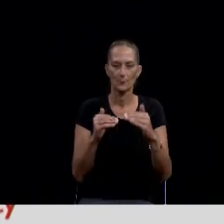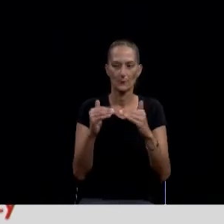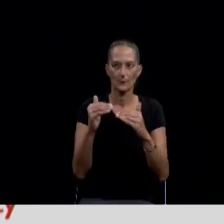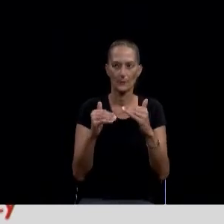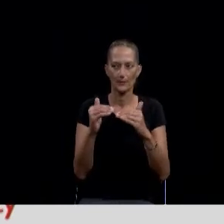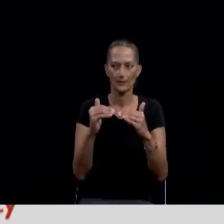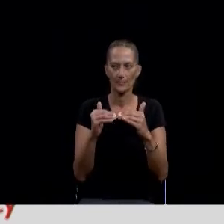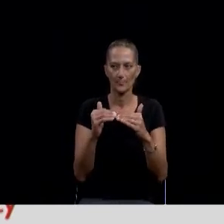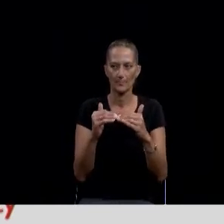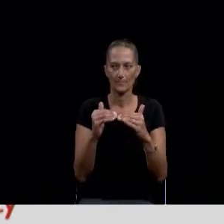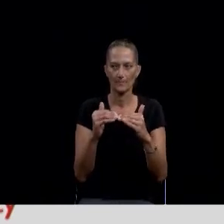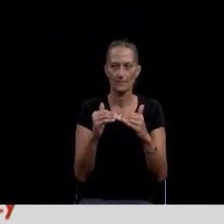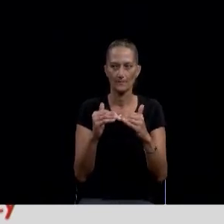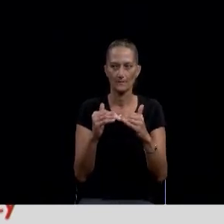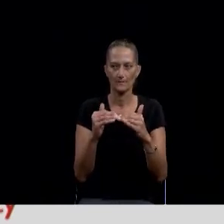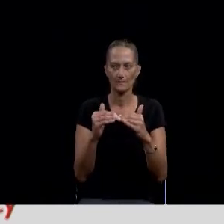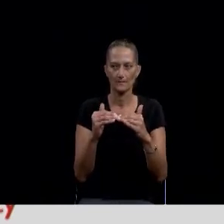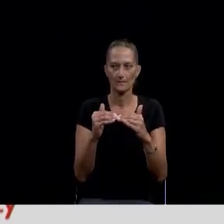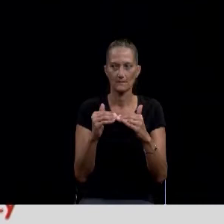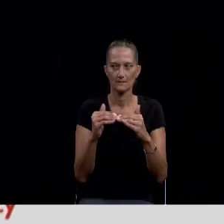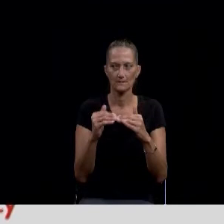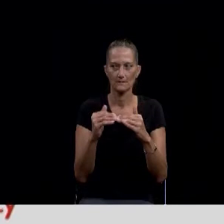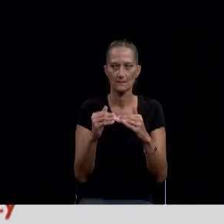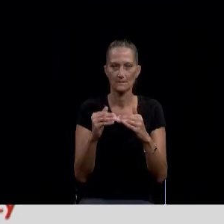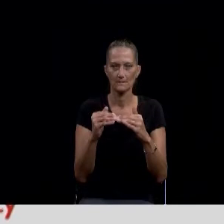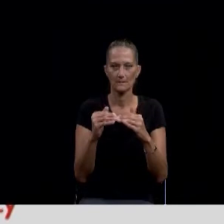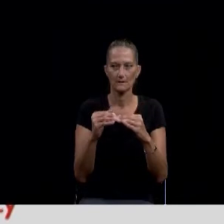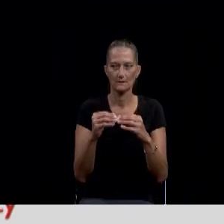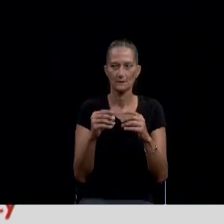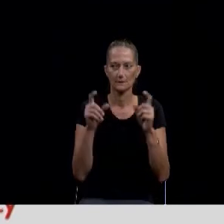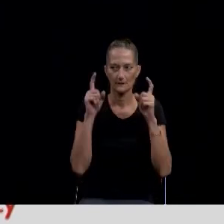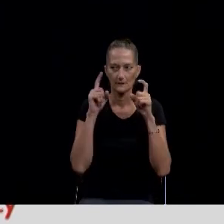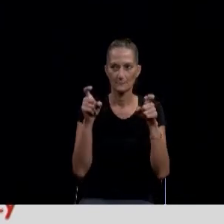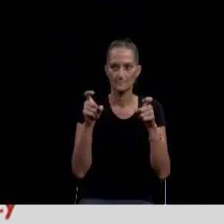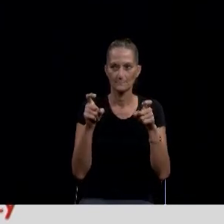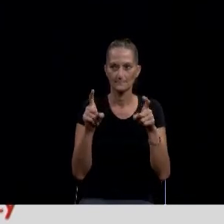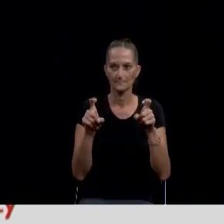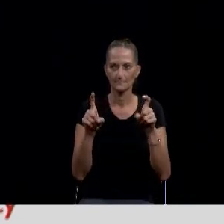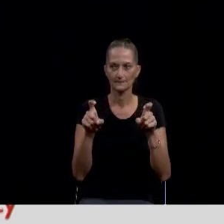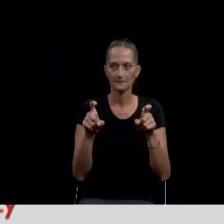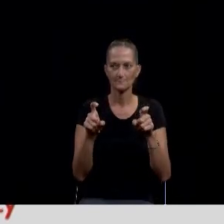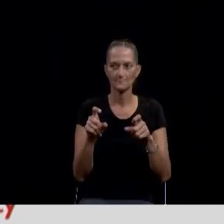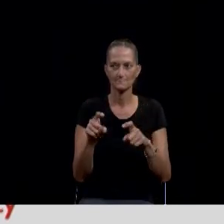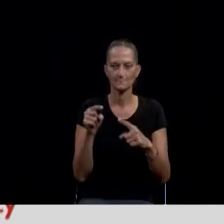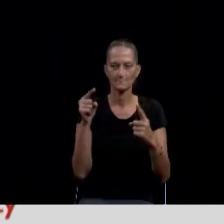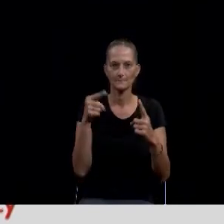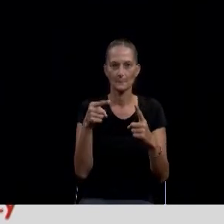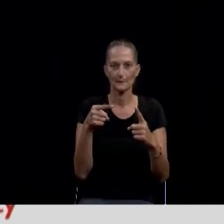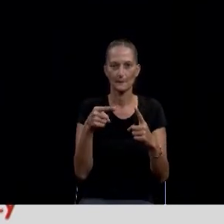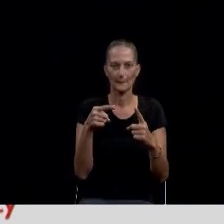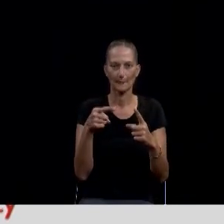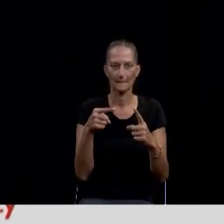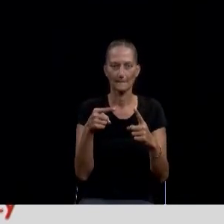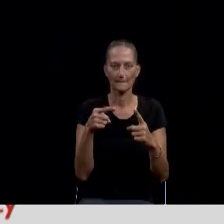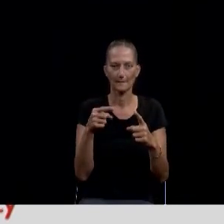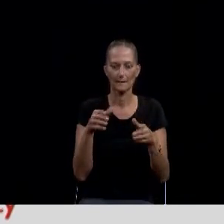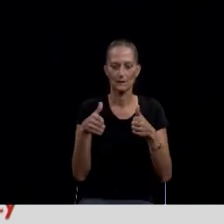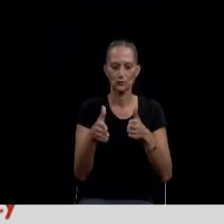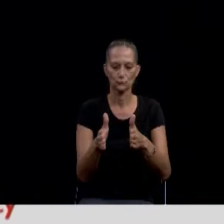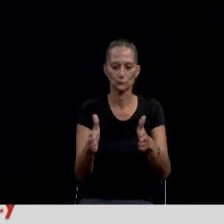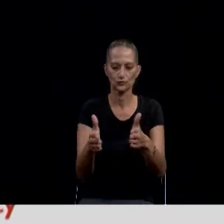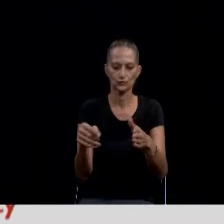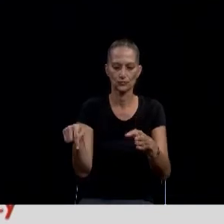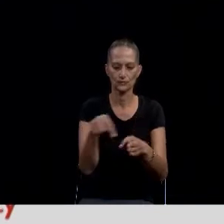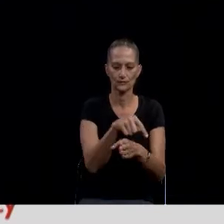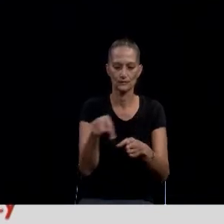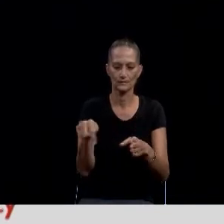cares about the most. As noted before, one thing we're keeping an eye on is the crosswalk. With pedestrian safety signal enhancements, it's a bigger